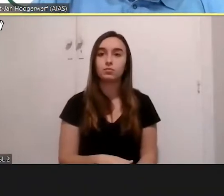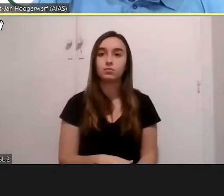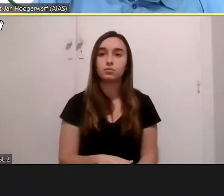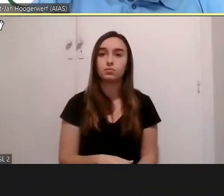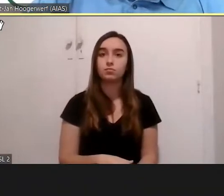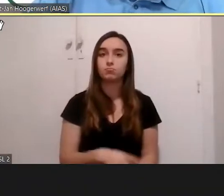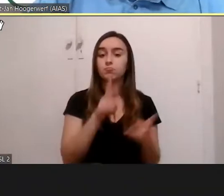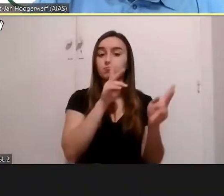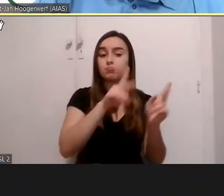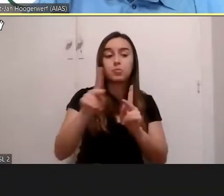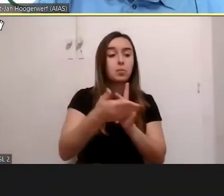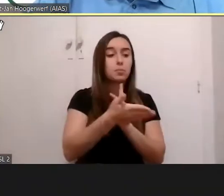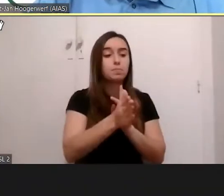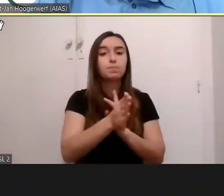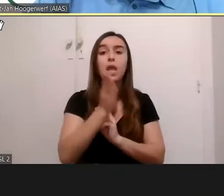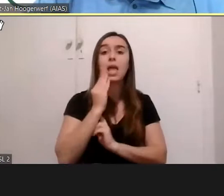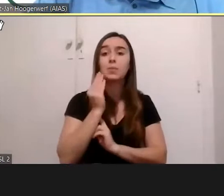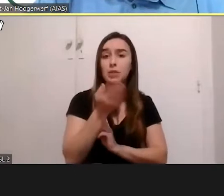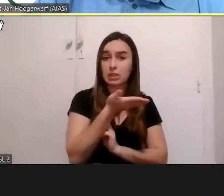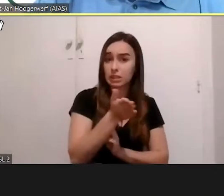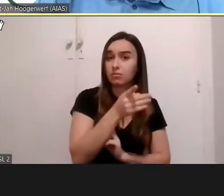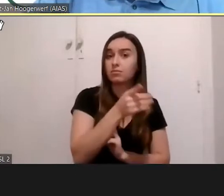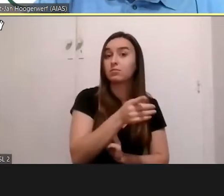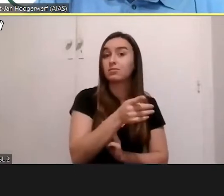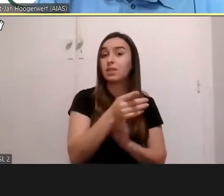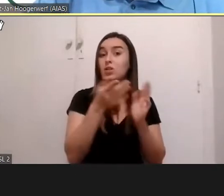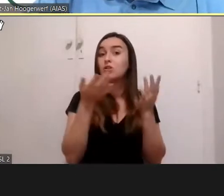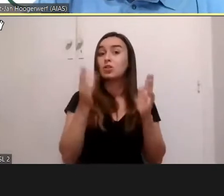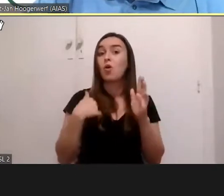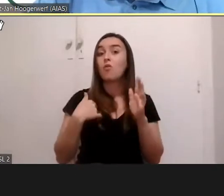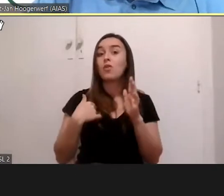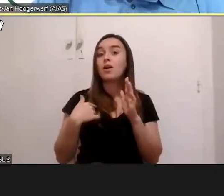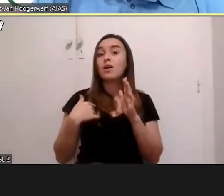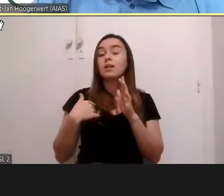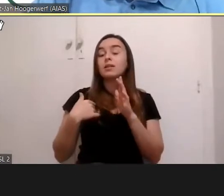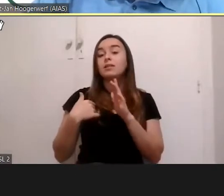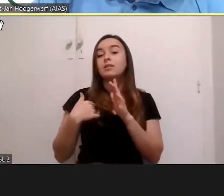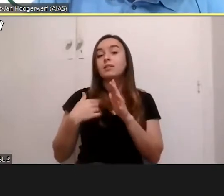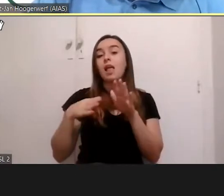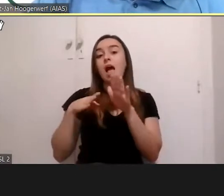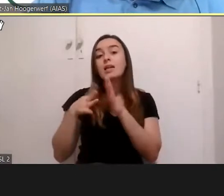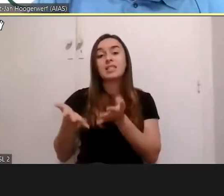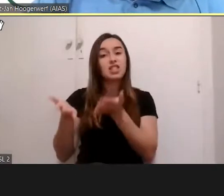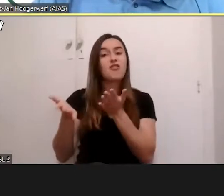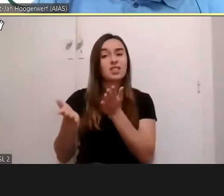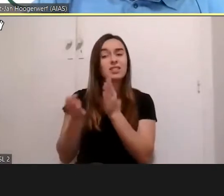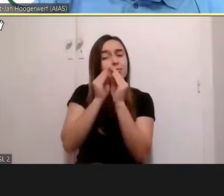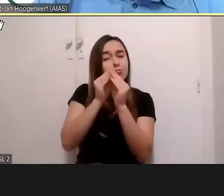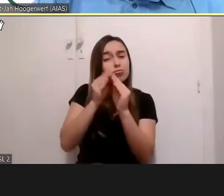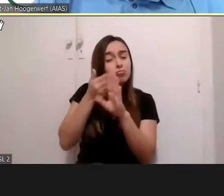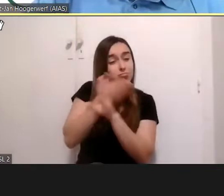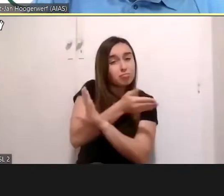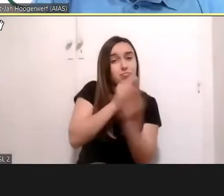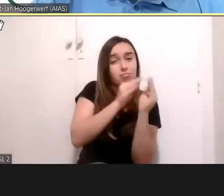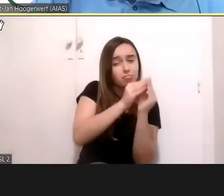and to include the user in all stages of the development and the design of the service. Better even to